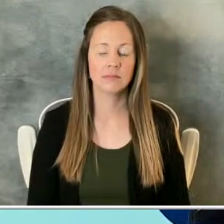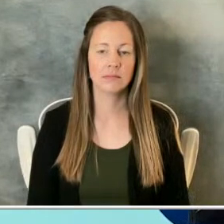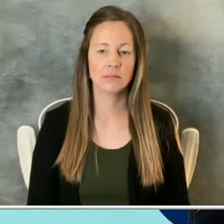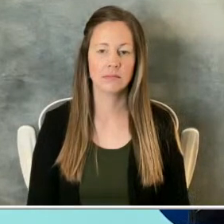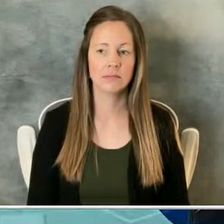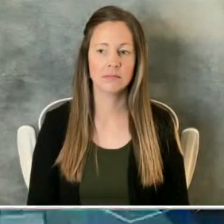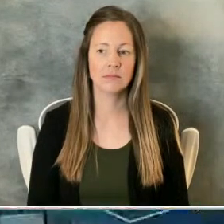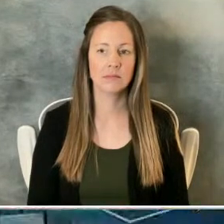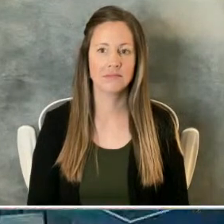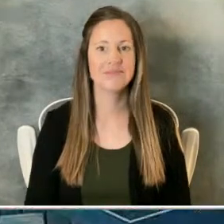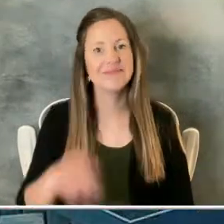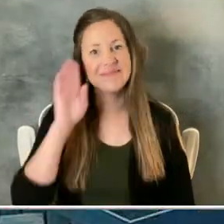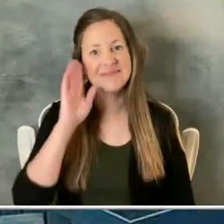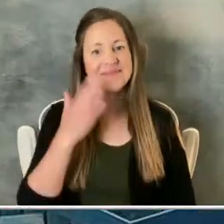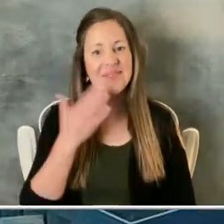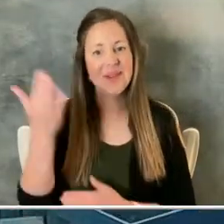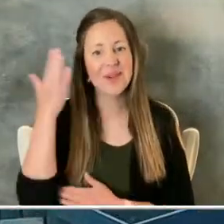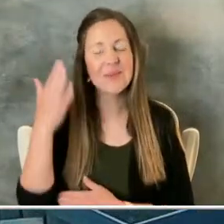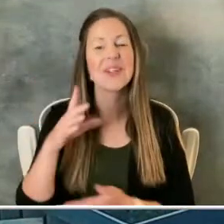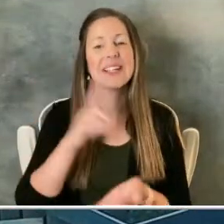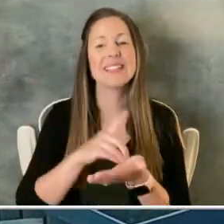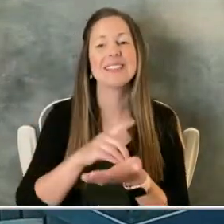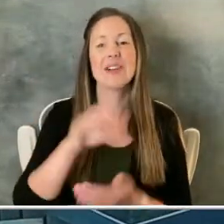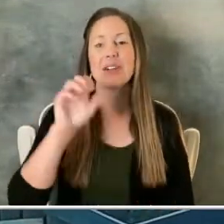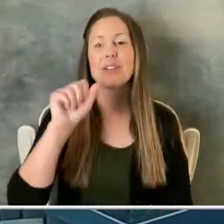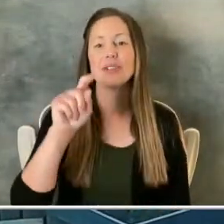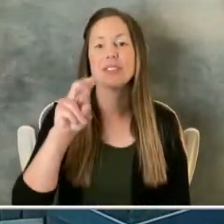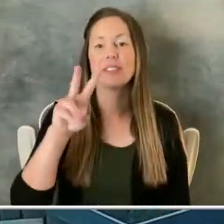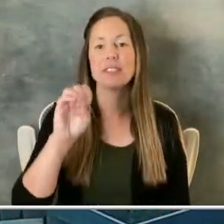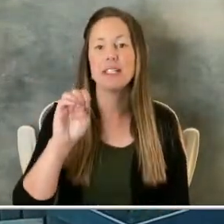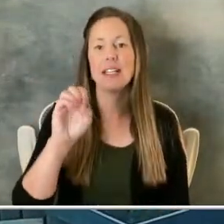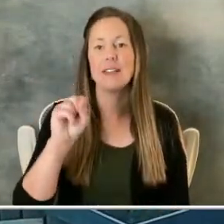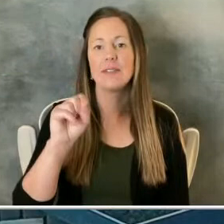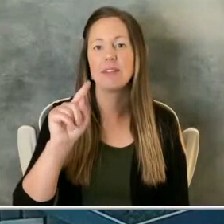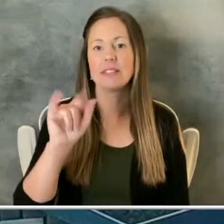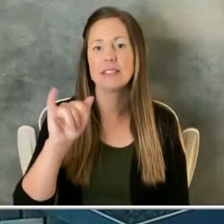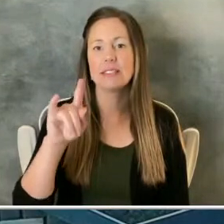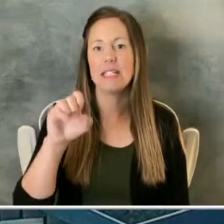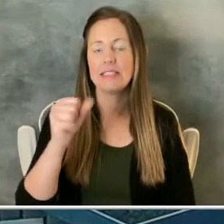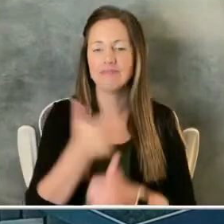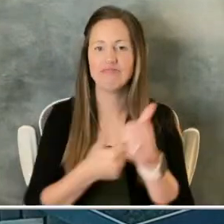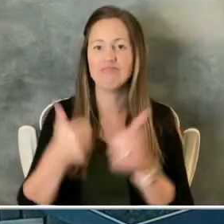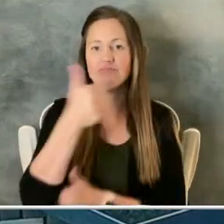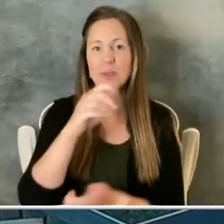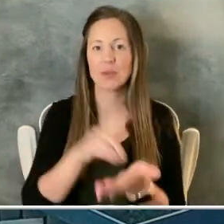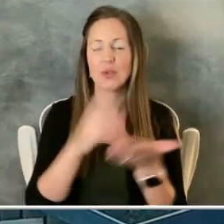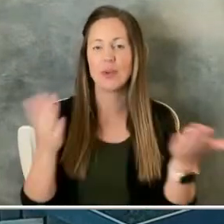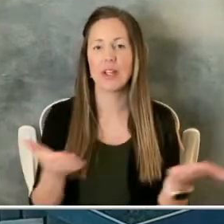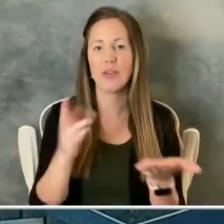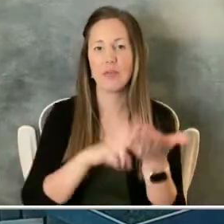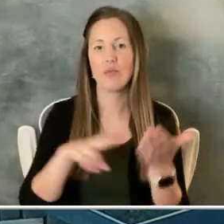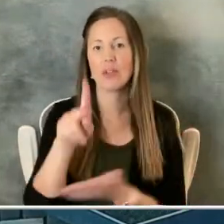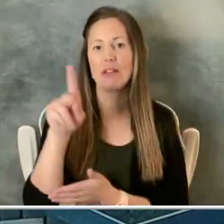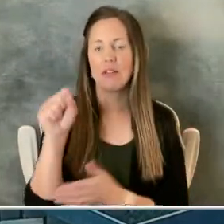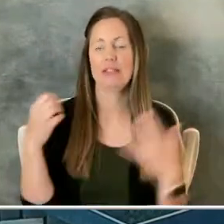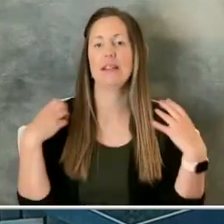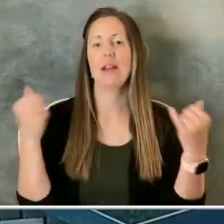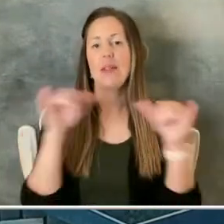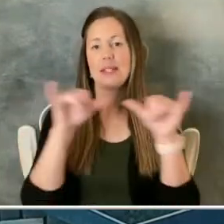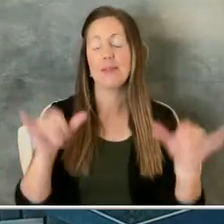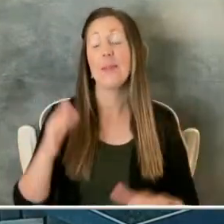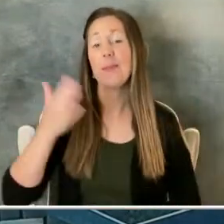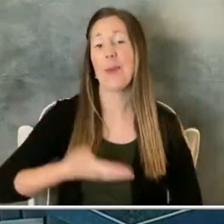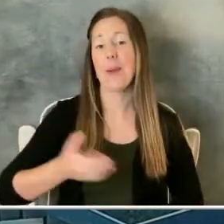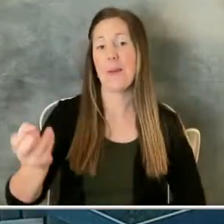Hey, good morning. I'm Dr. Steve Stites, Chief Medical Officer here at the University of Kansas Health System. Welcome back to Open Mics with Dr. Stites. We've got a